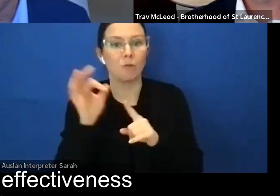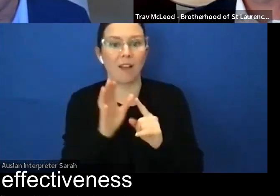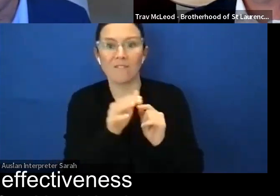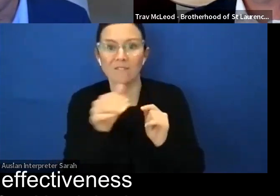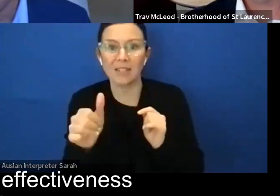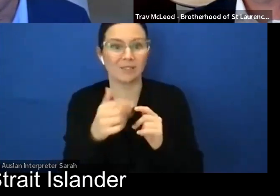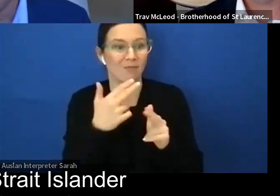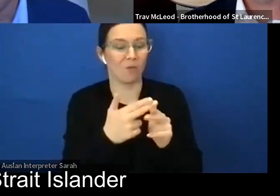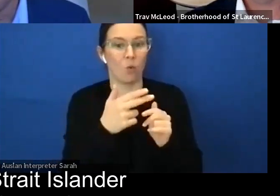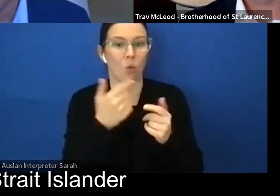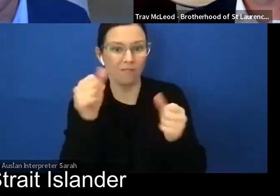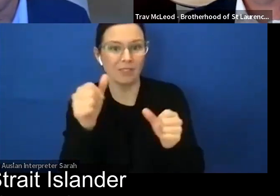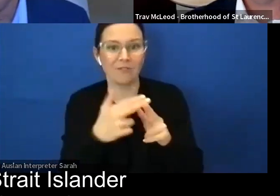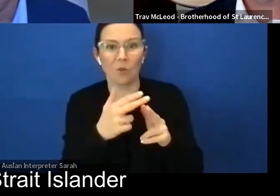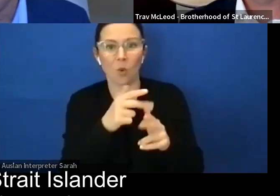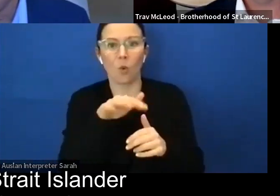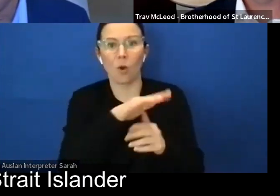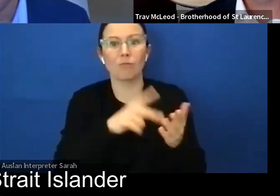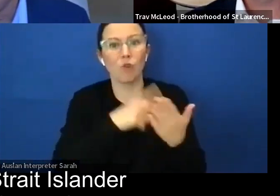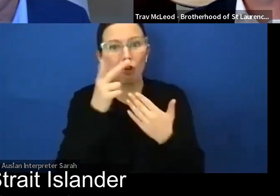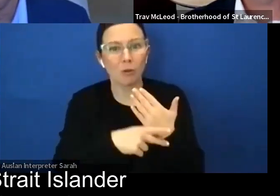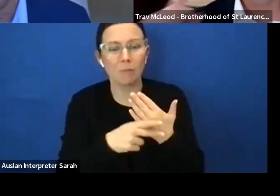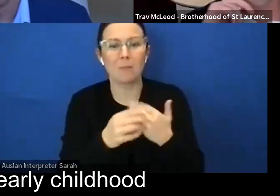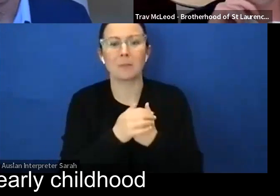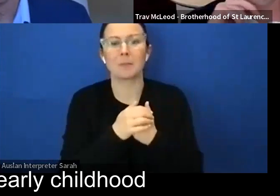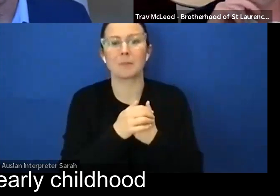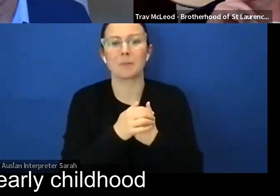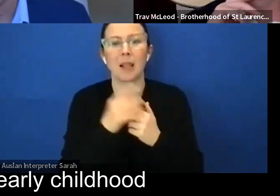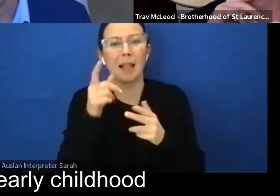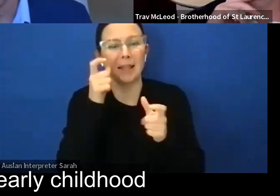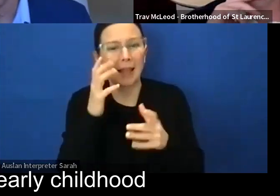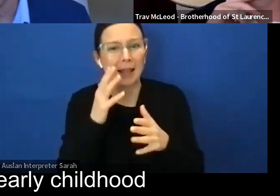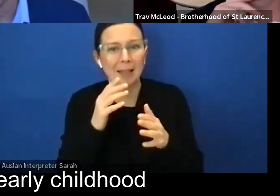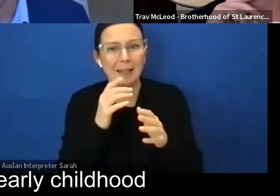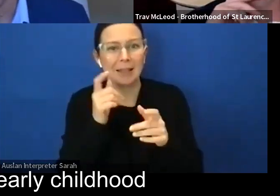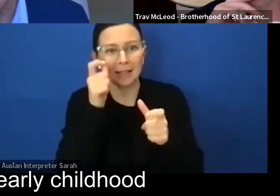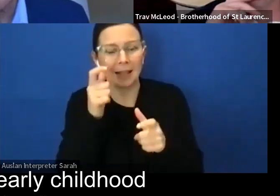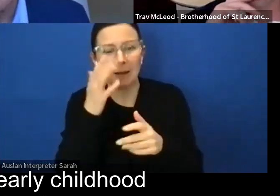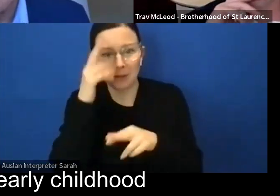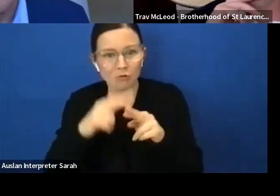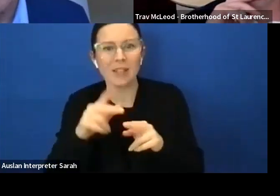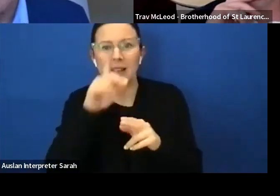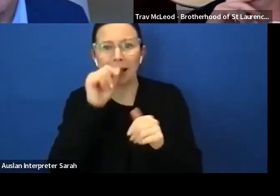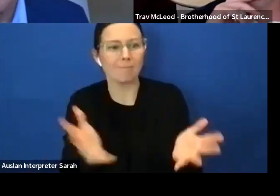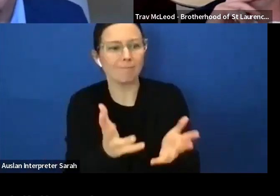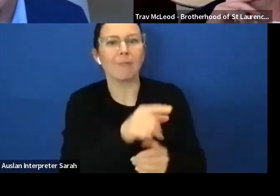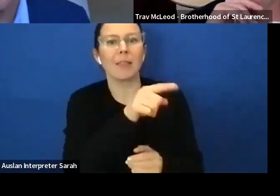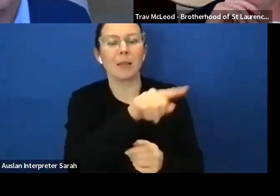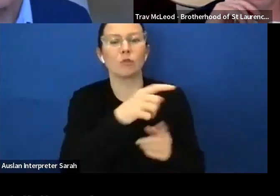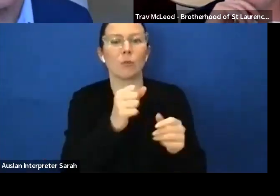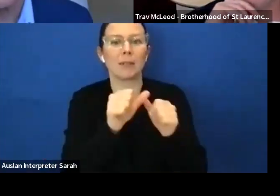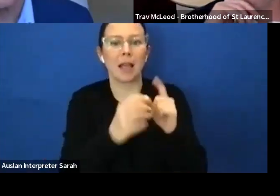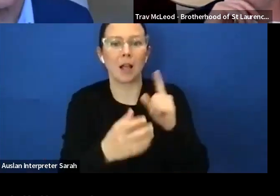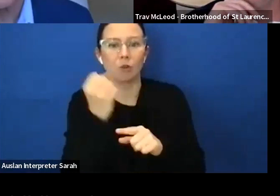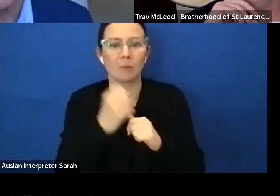programs for Aboriginal and Torres Strait Islander parents and caregivers and improved early childhood development outcomes. Moreover, early